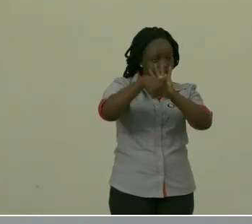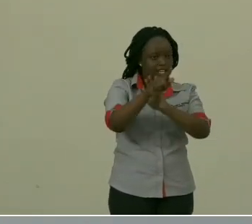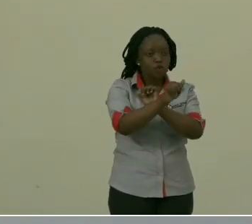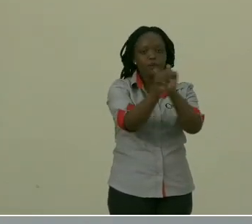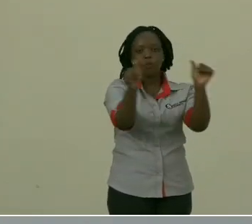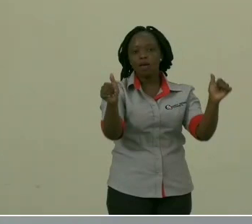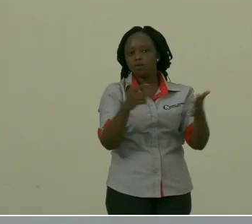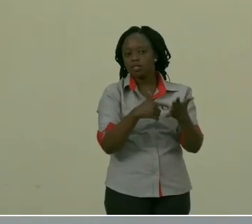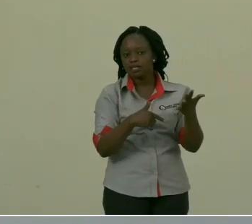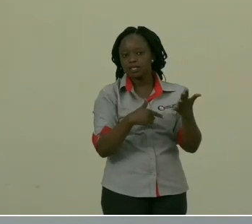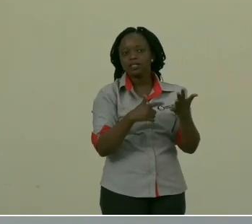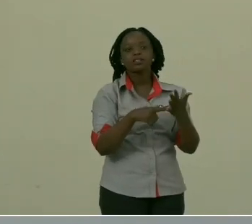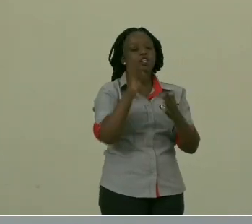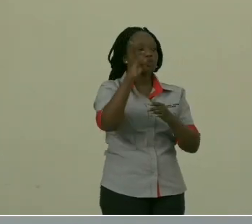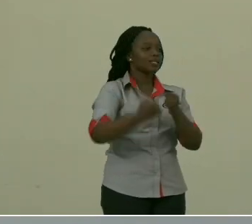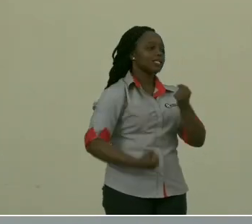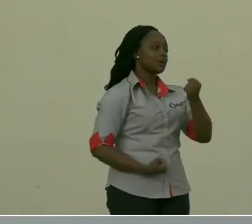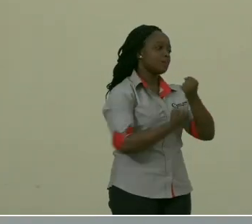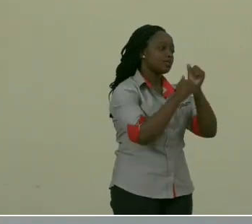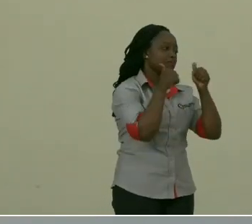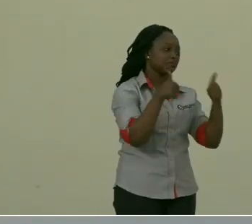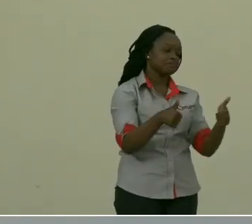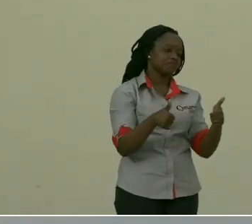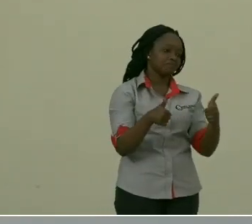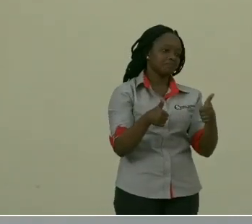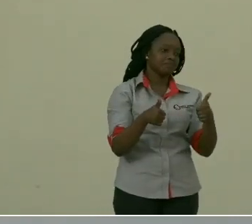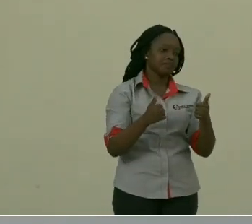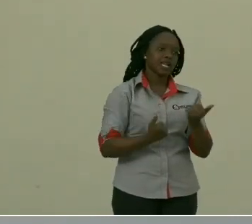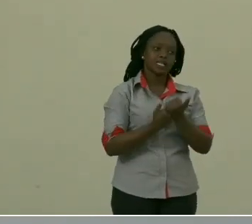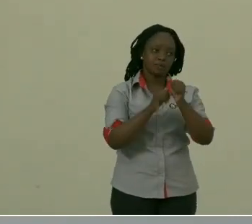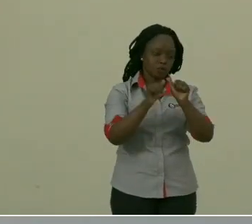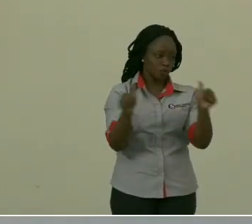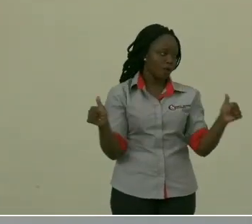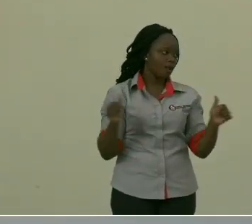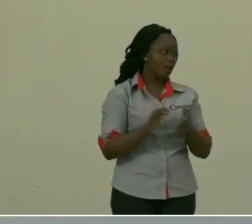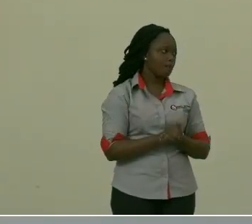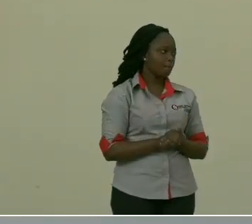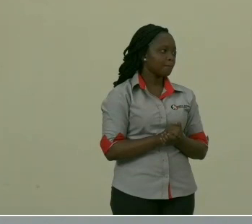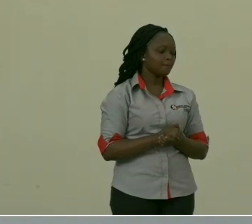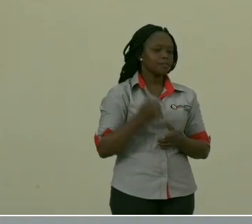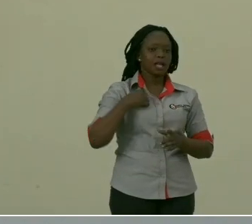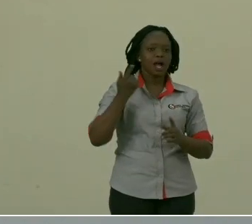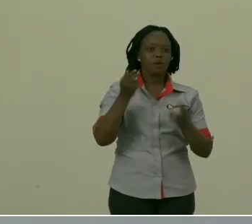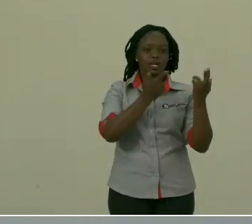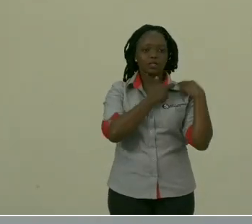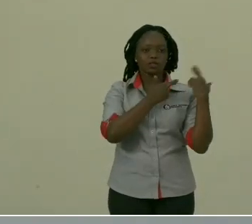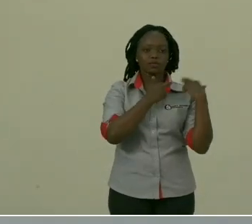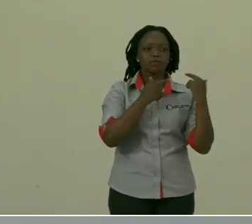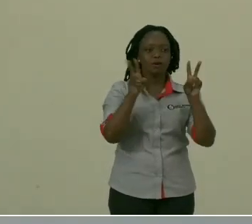well supported and we'll be well facilitated. Our core values in